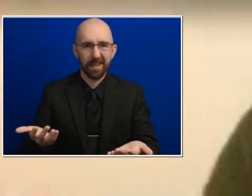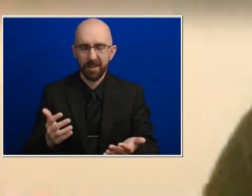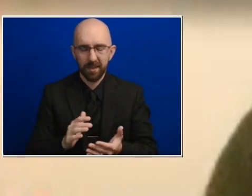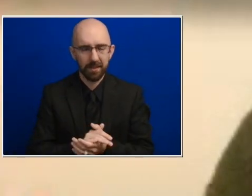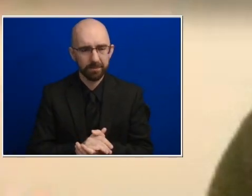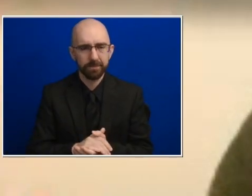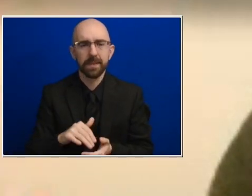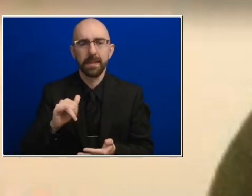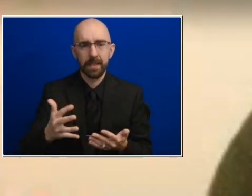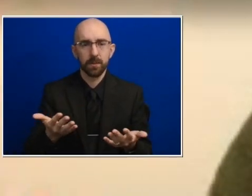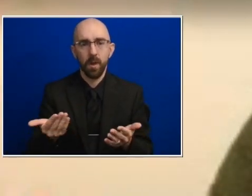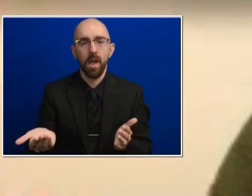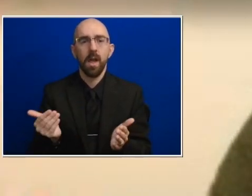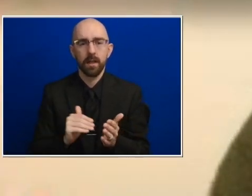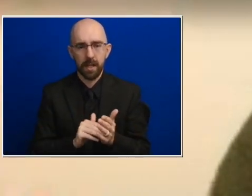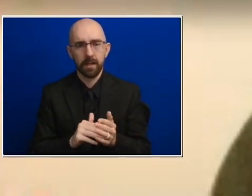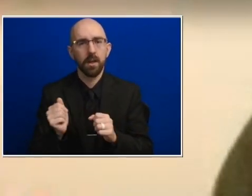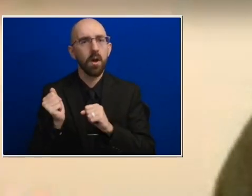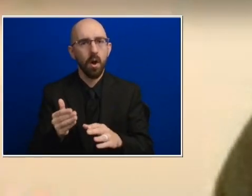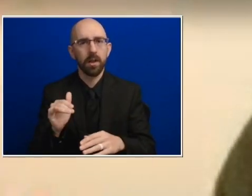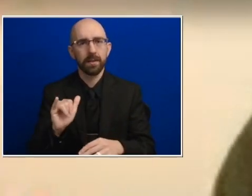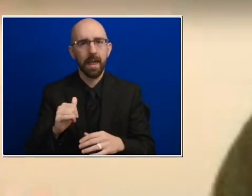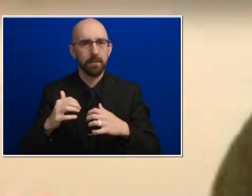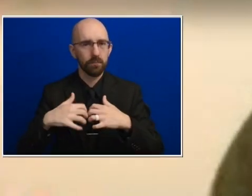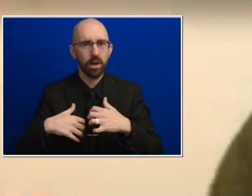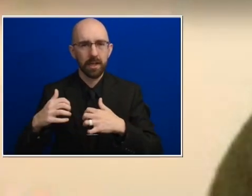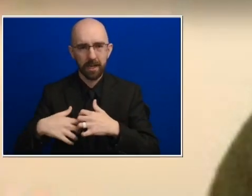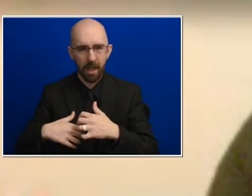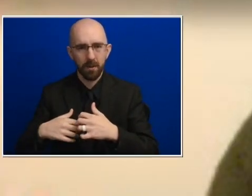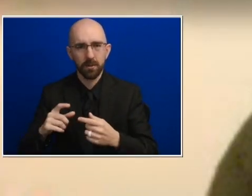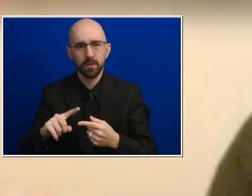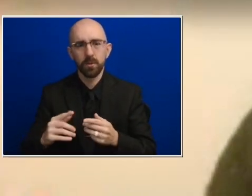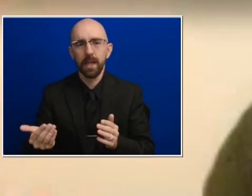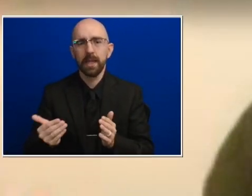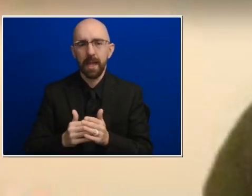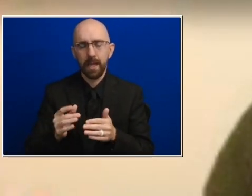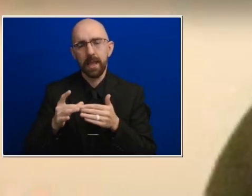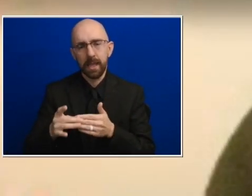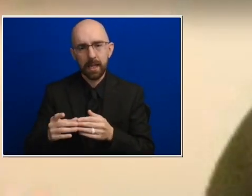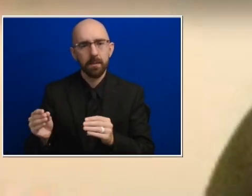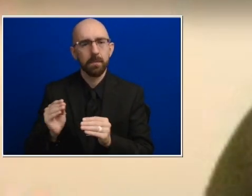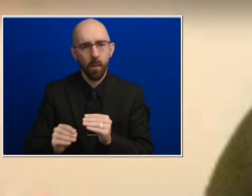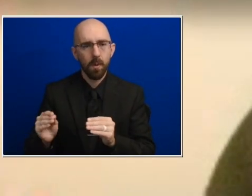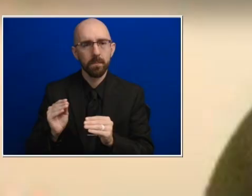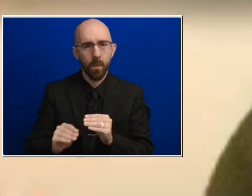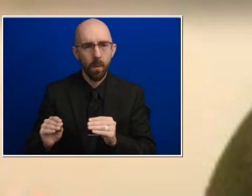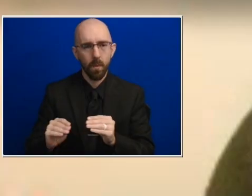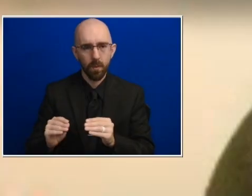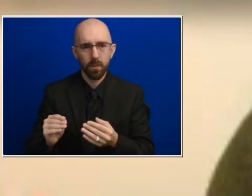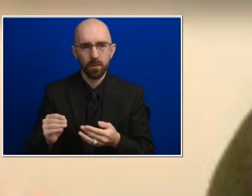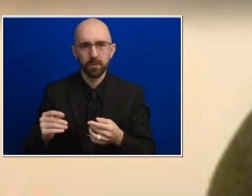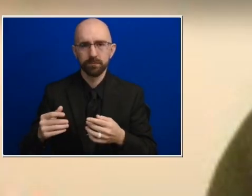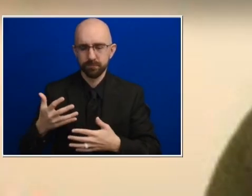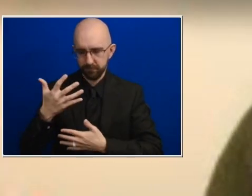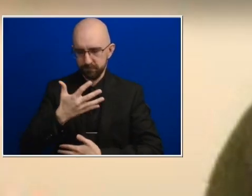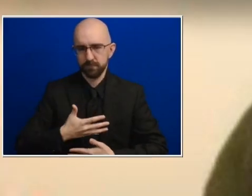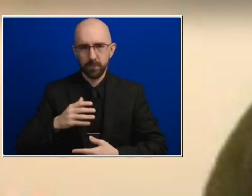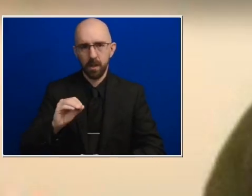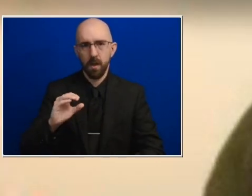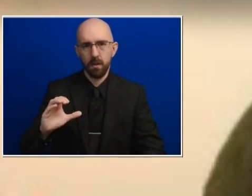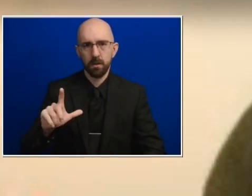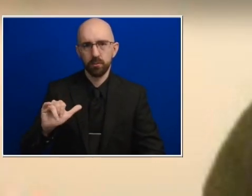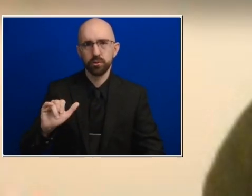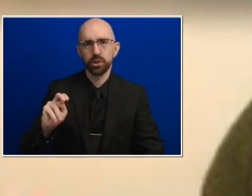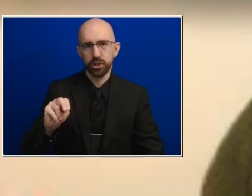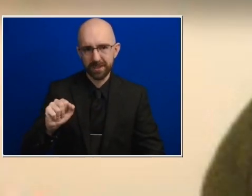And that's what, again, causes that breakdown, leading to, again, more and more occlusions throughout your body and